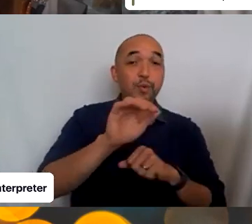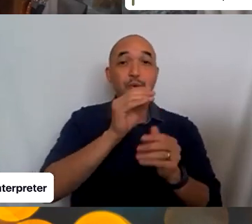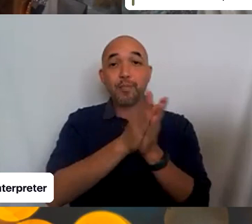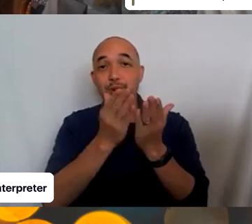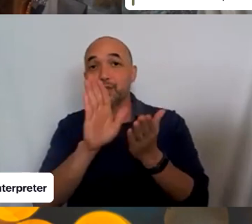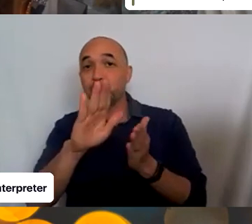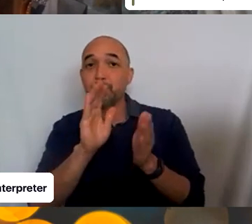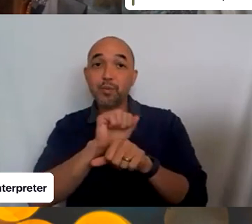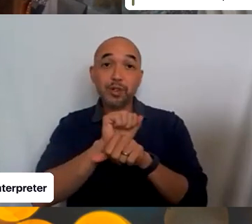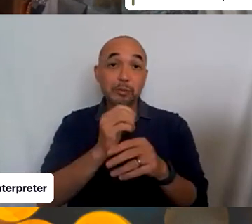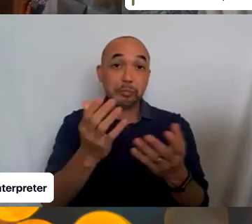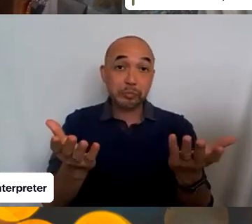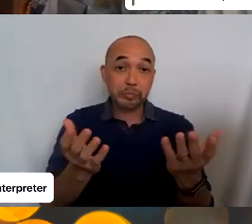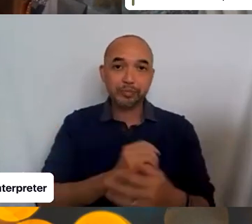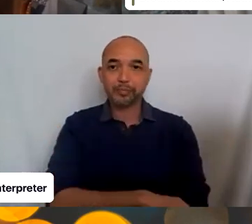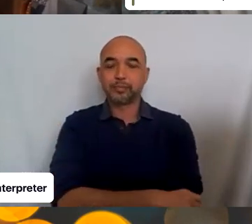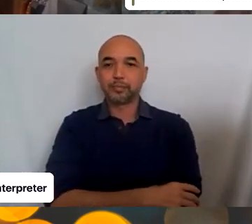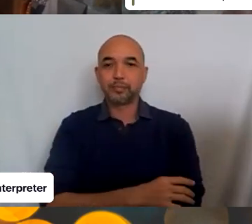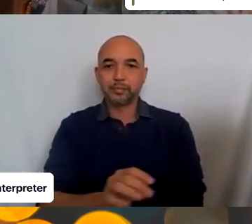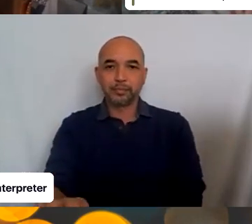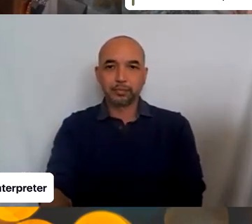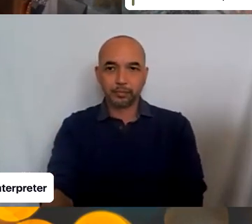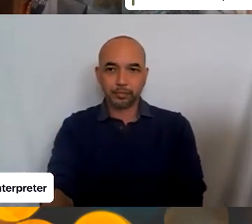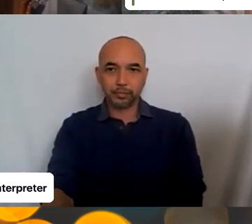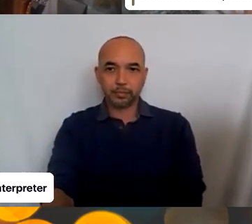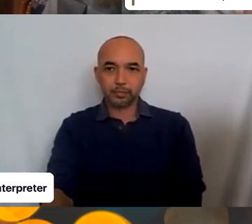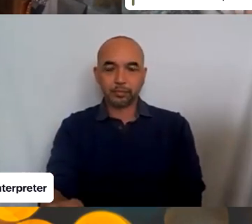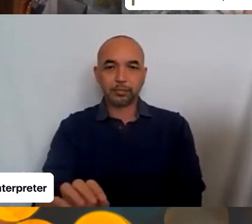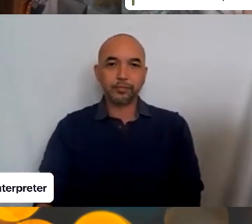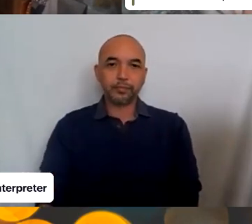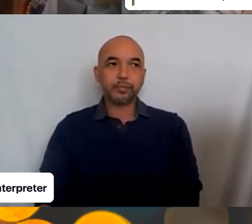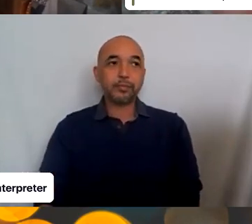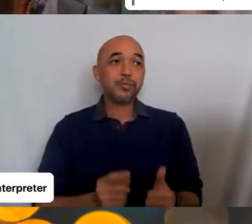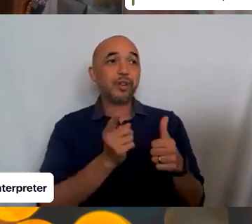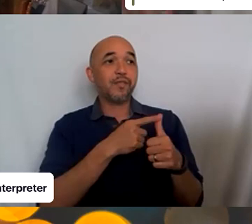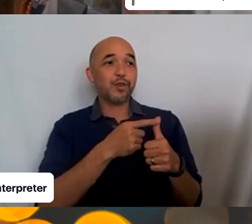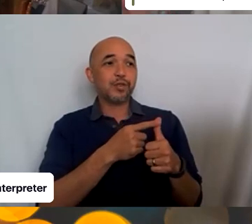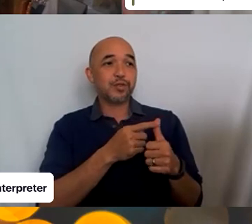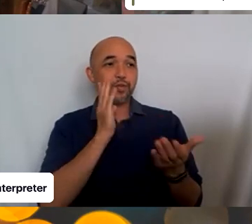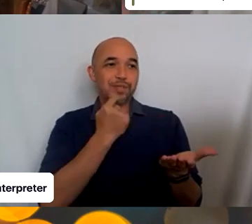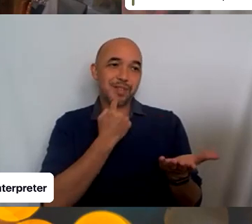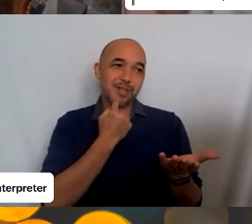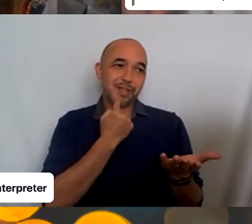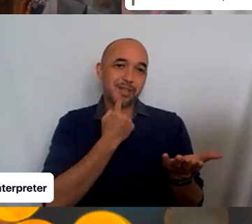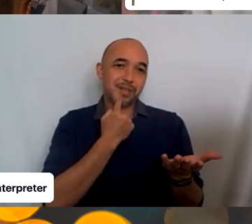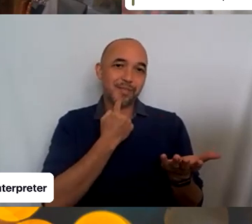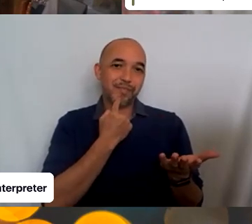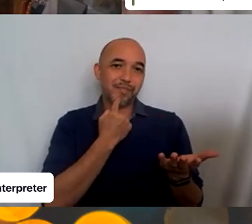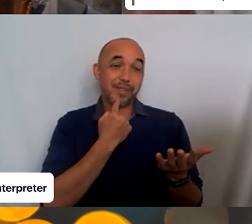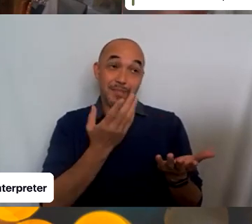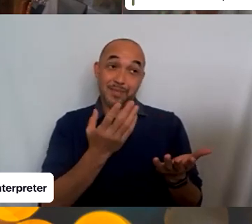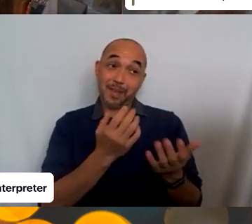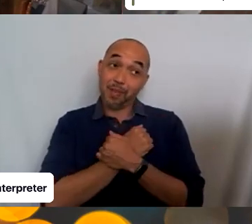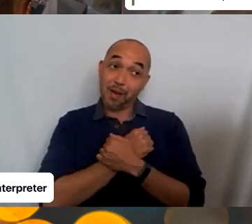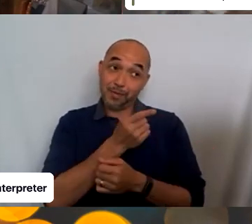journey? You know, I mean, first, I'll say this. I love that you said that you might want to get back into writing,